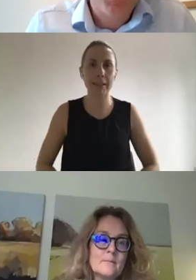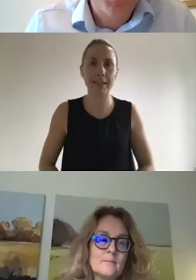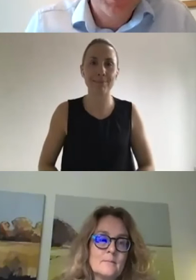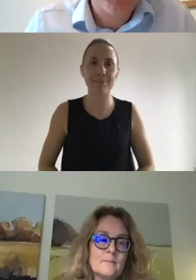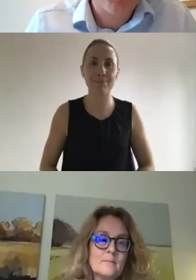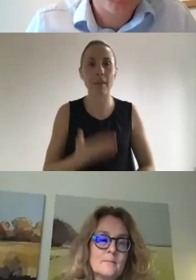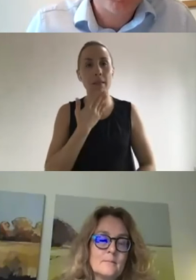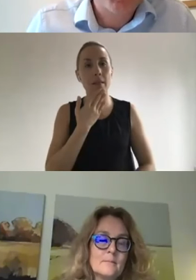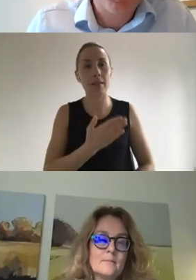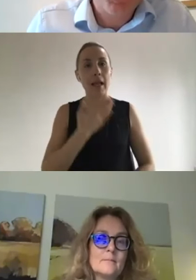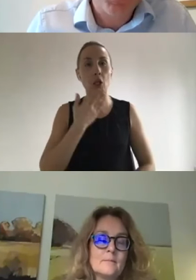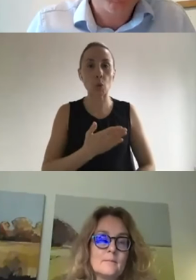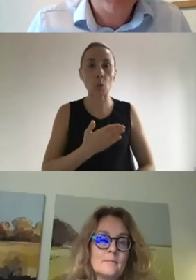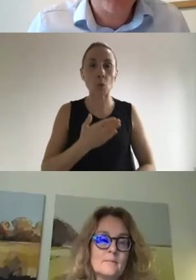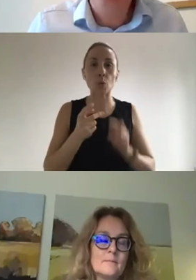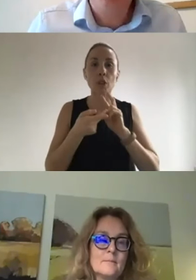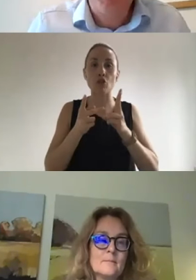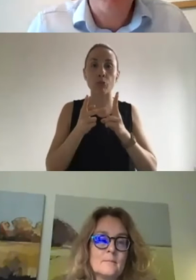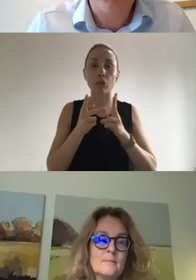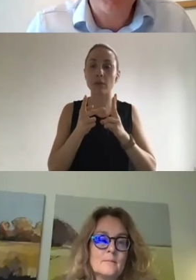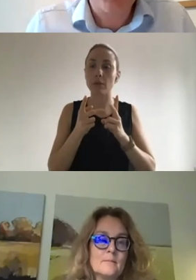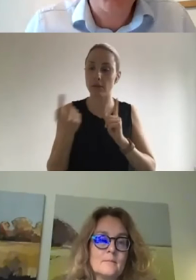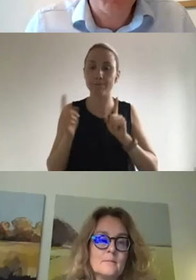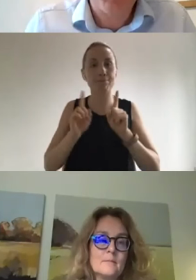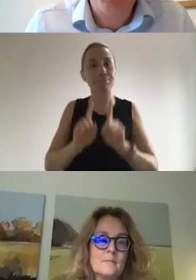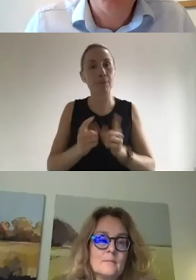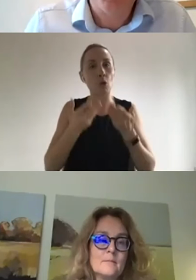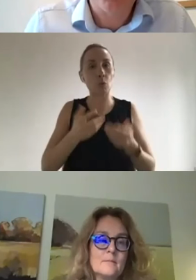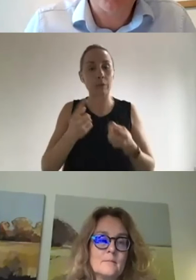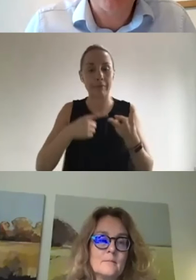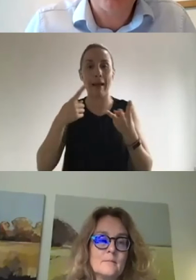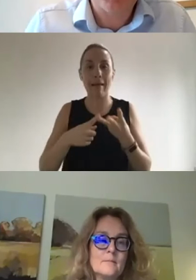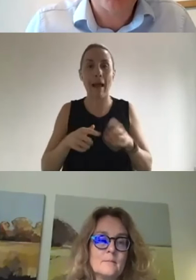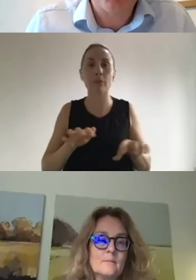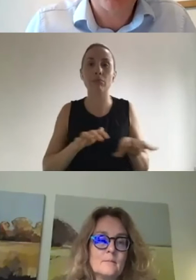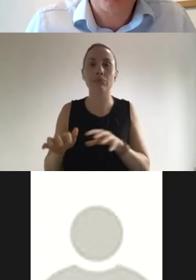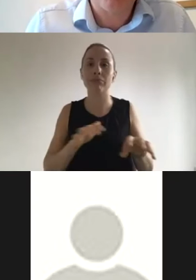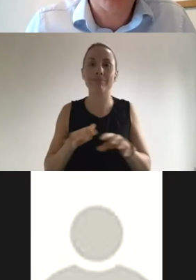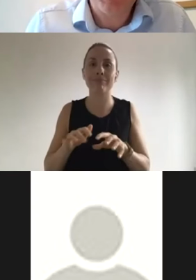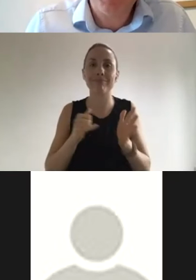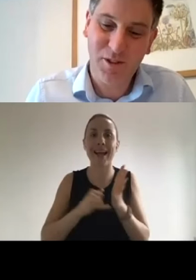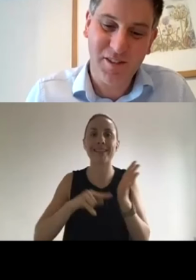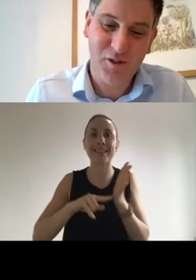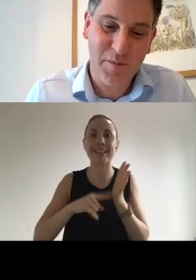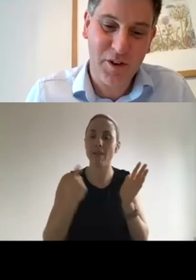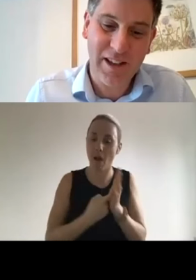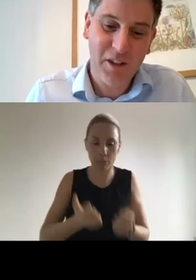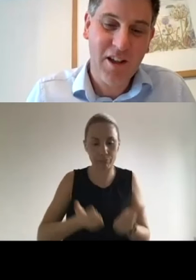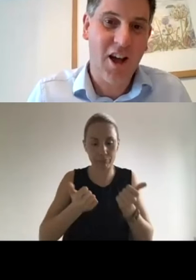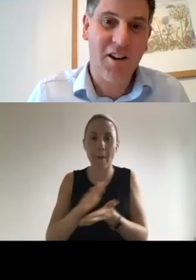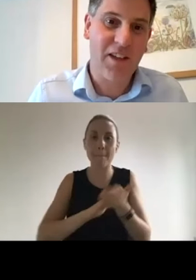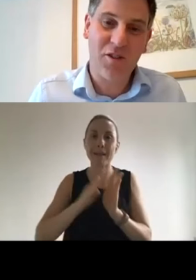our communication support providers. Great job, and it's great that we've been able to make this accessible to